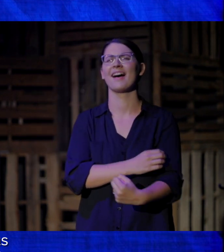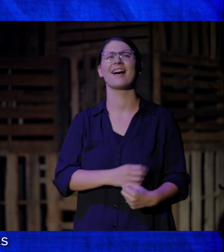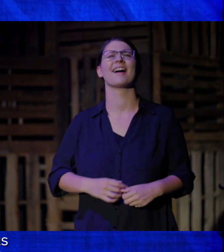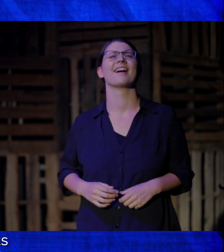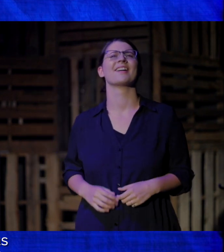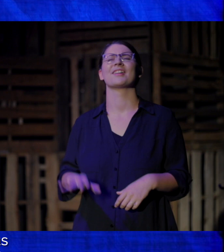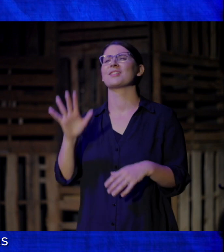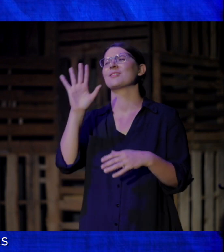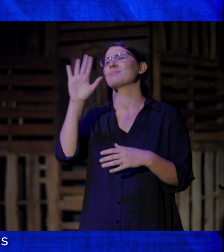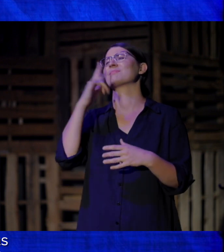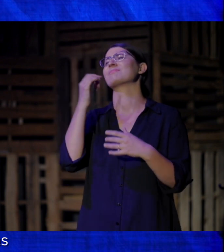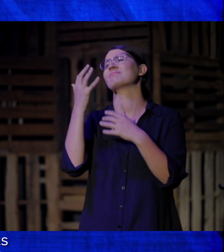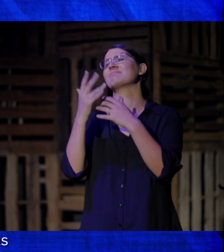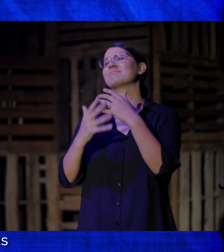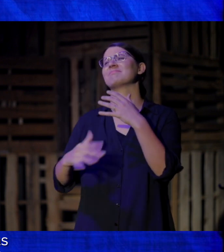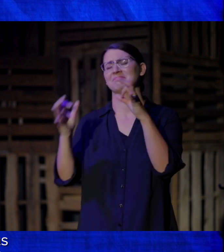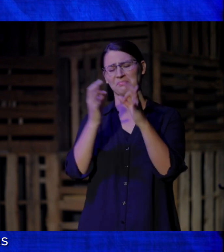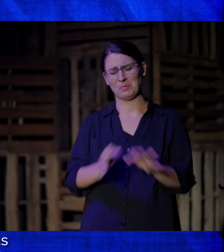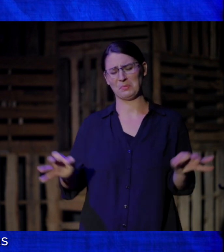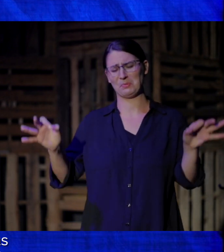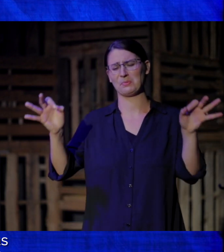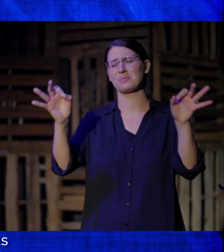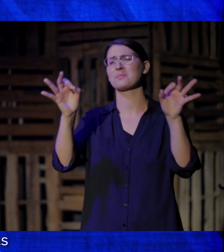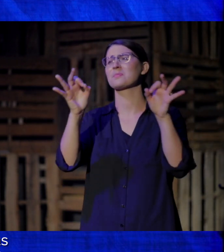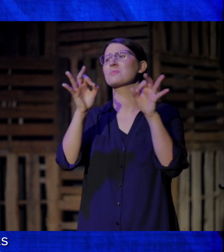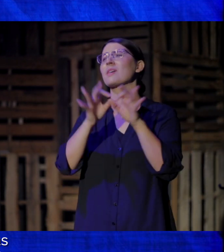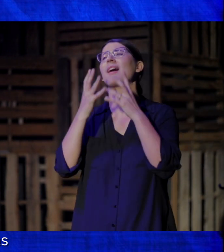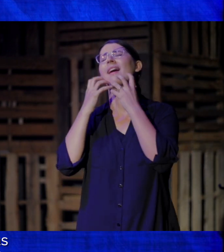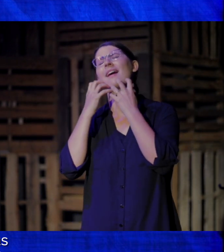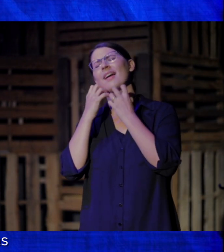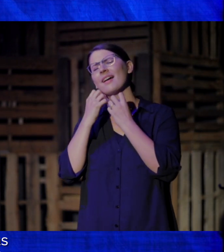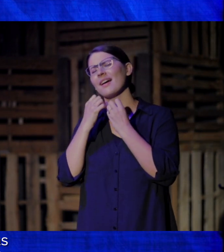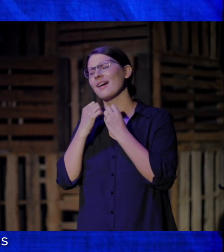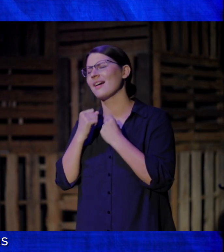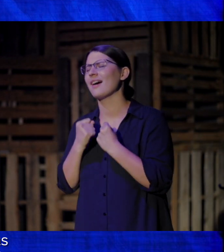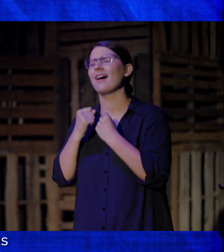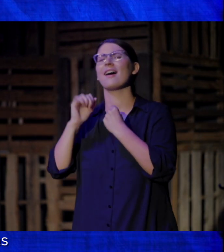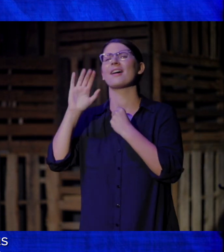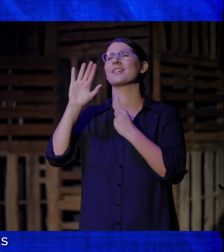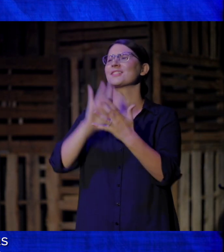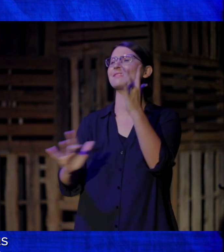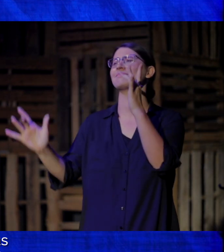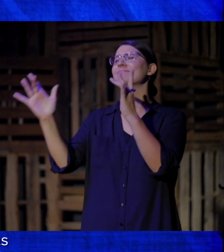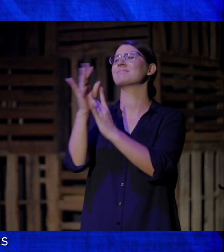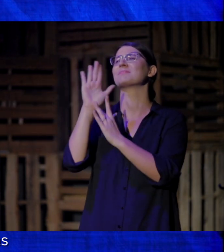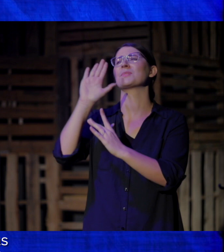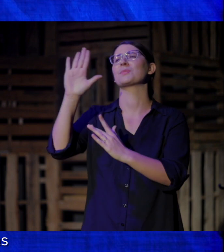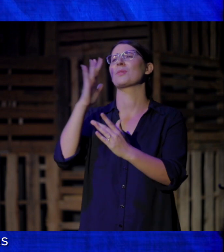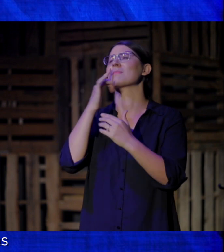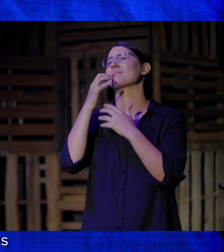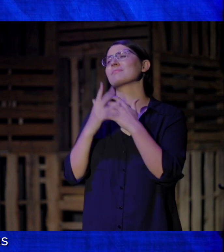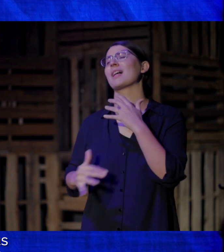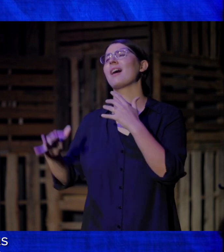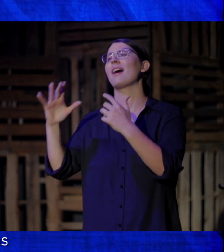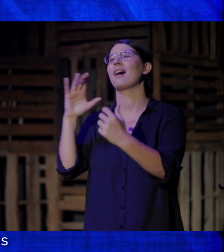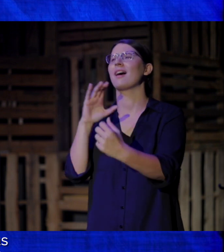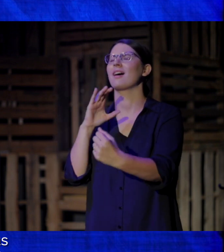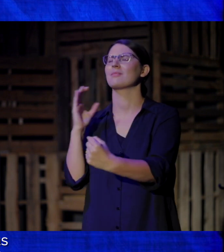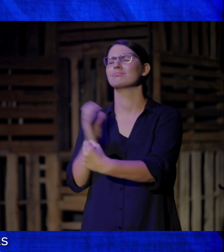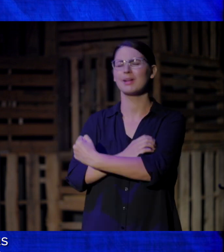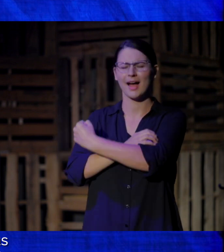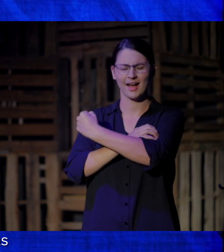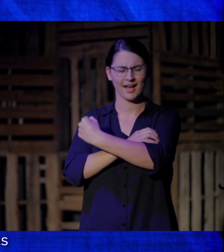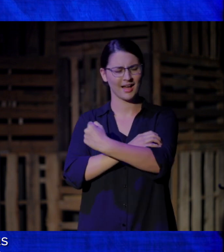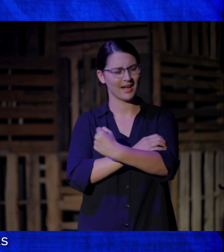Jesus. How priceless, how precious. There is power in the blood